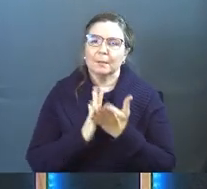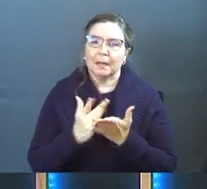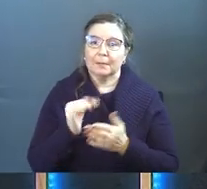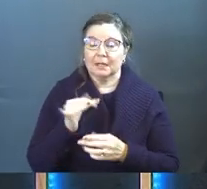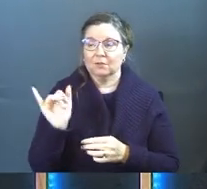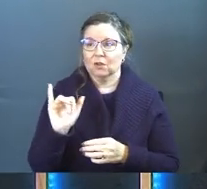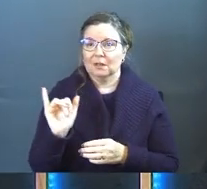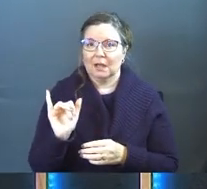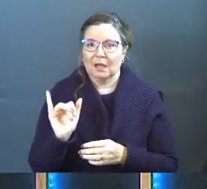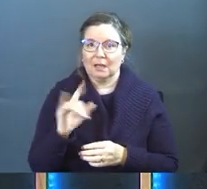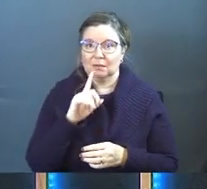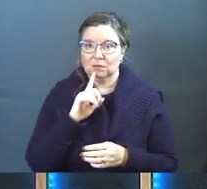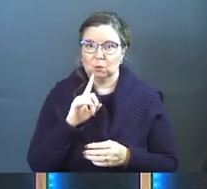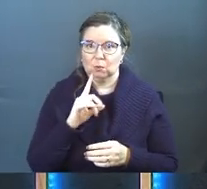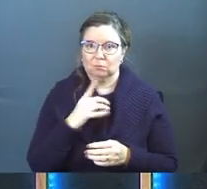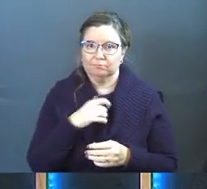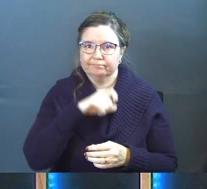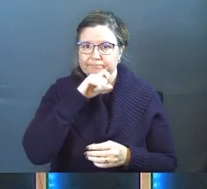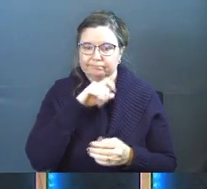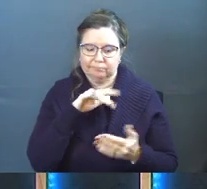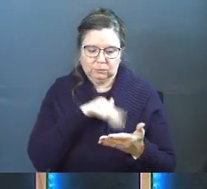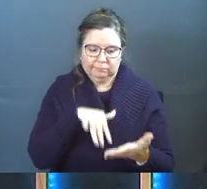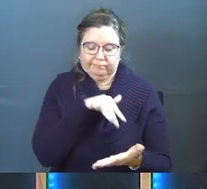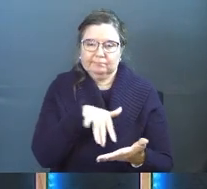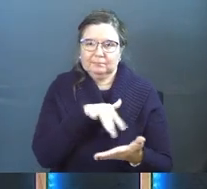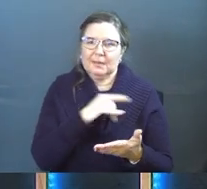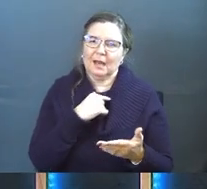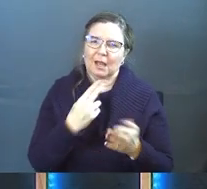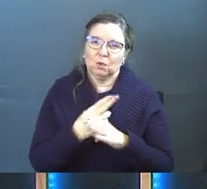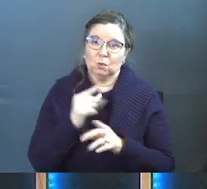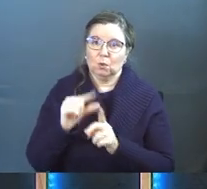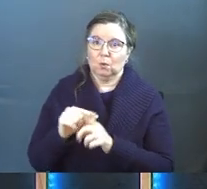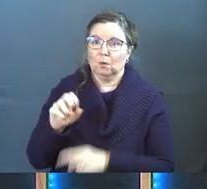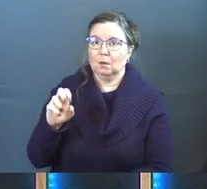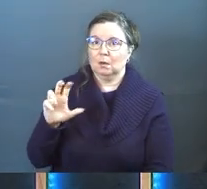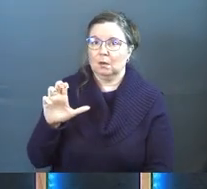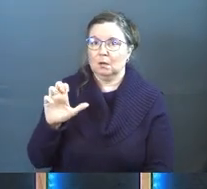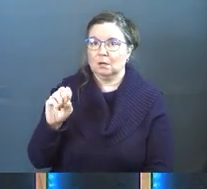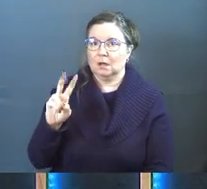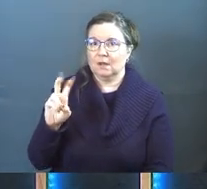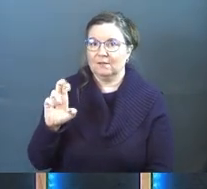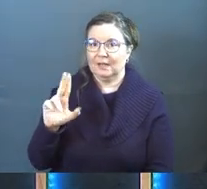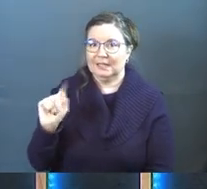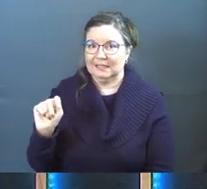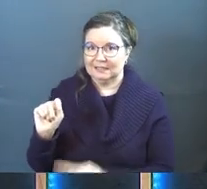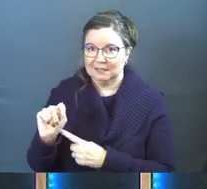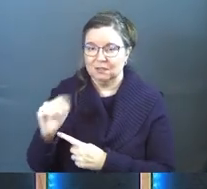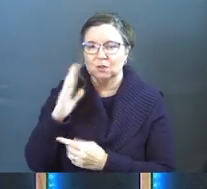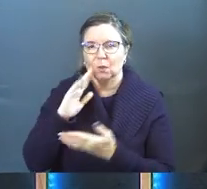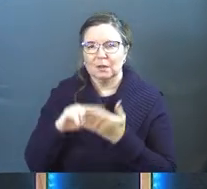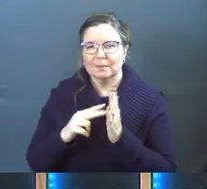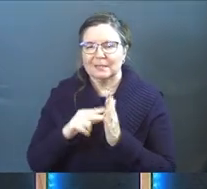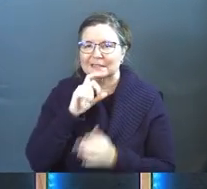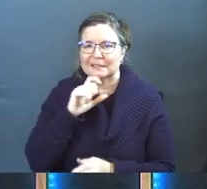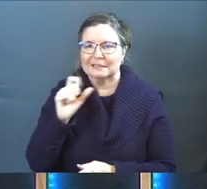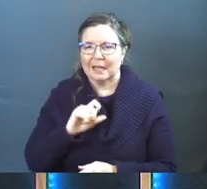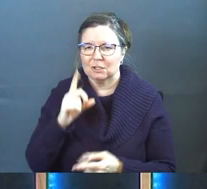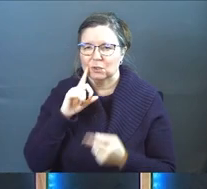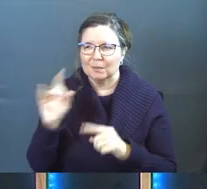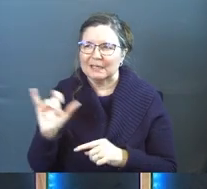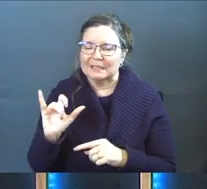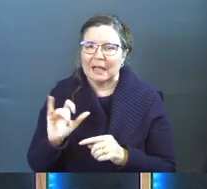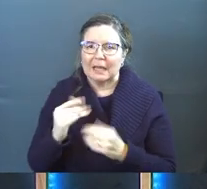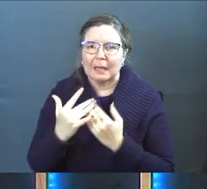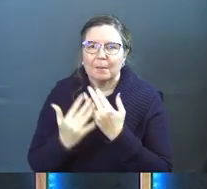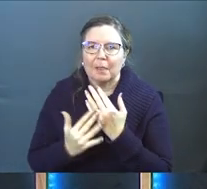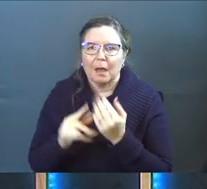you're a like super Bible student this morning, and I use the word covenant, you already know what that means. It's this ancient agreement. It was almost like